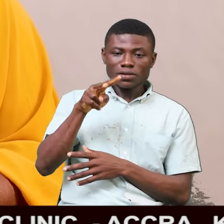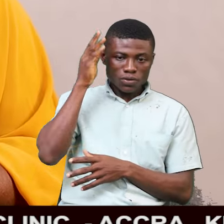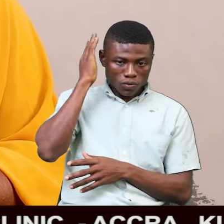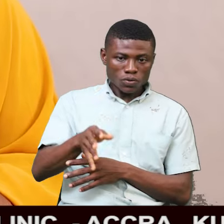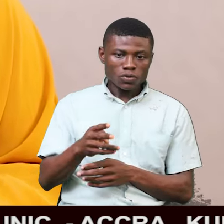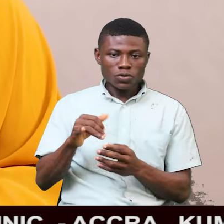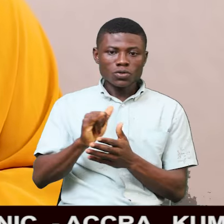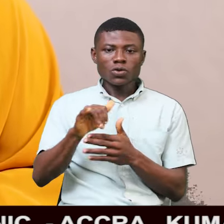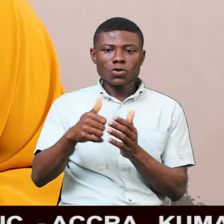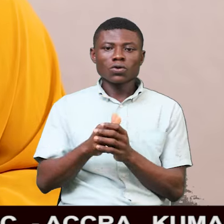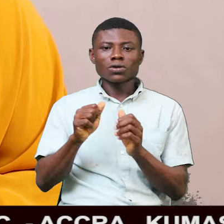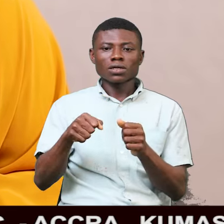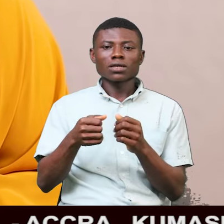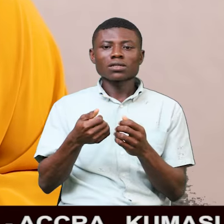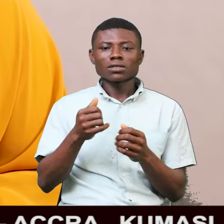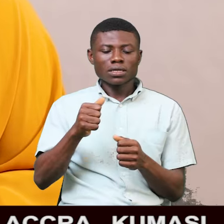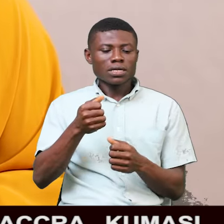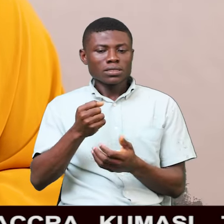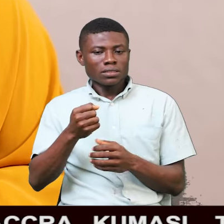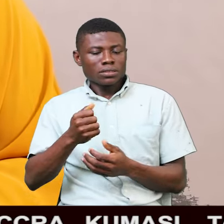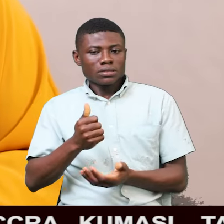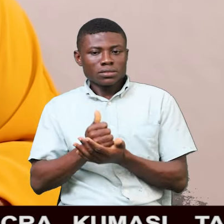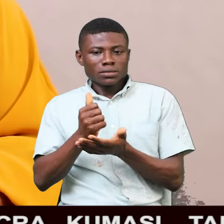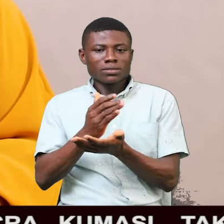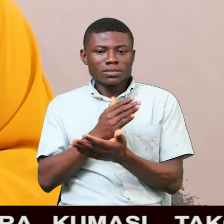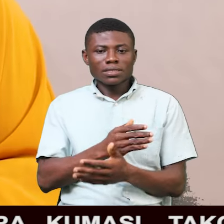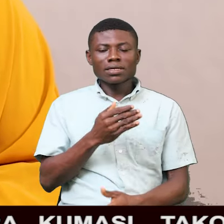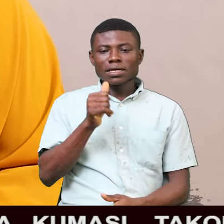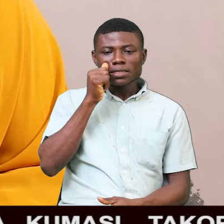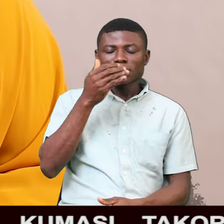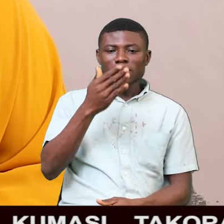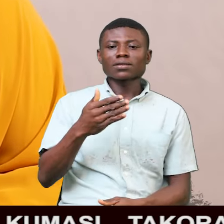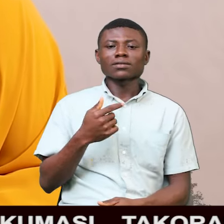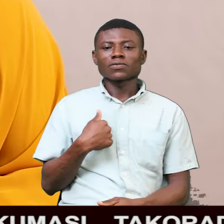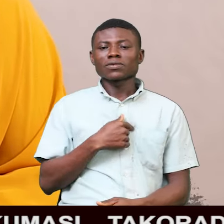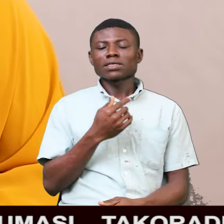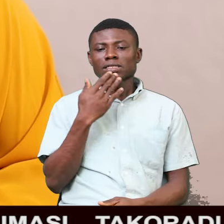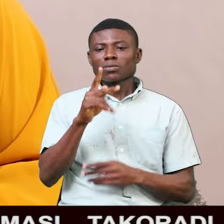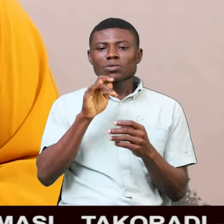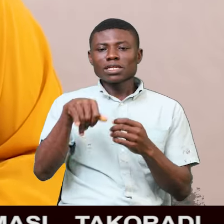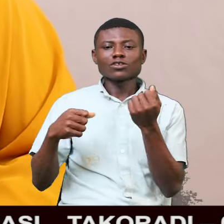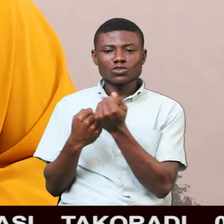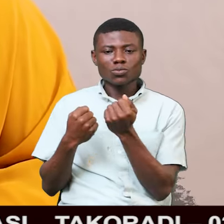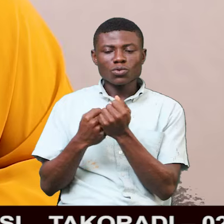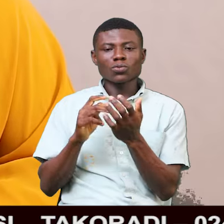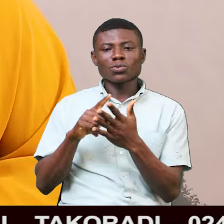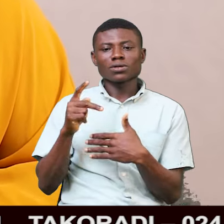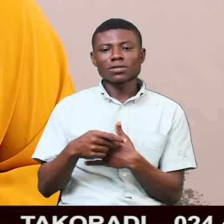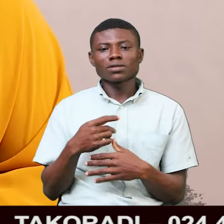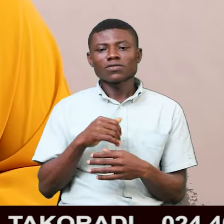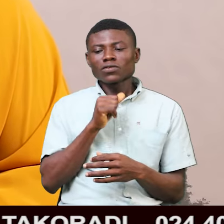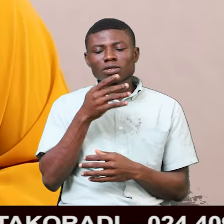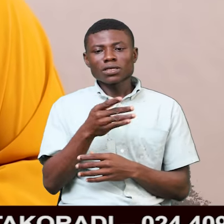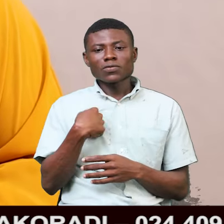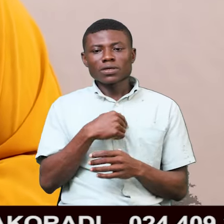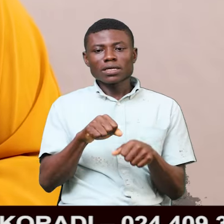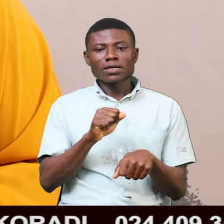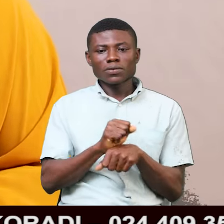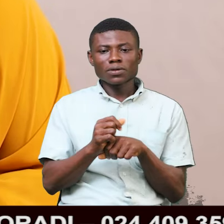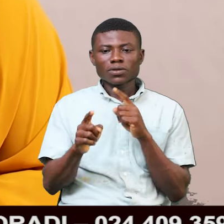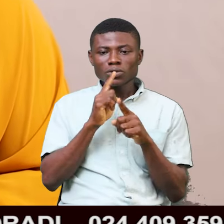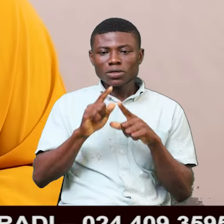sube tiye nko mwibi. Omu dibe tu omu hufu. Ata ye dasi. Yada idone sinyinasi. Muni honu mwa enka yini baby. Eye